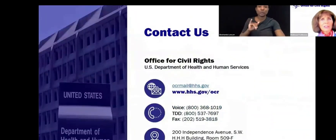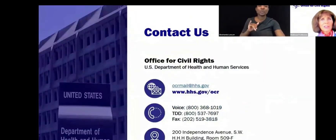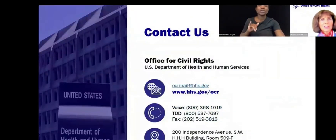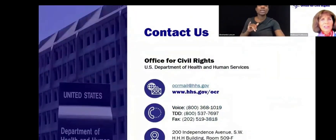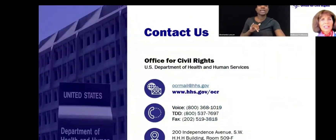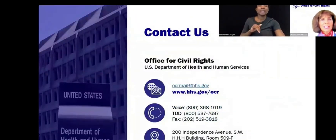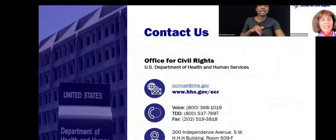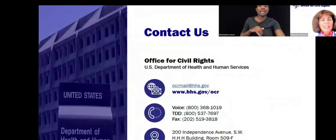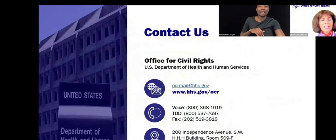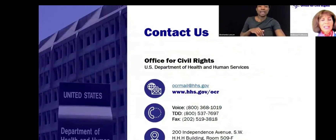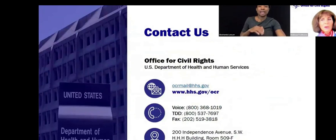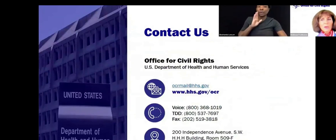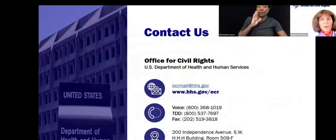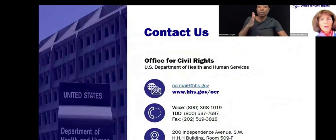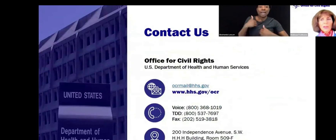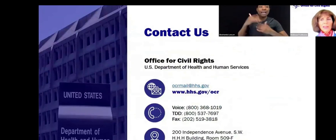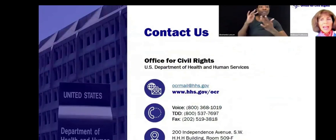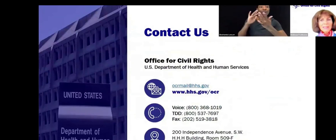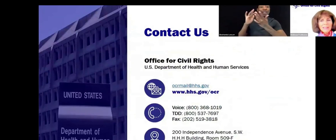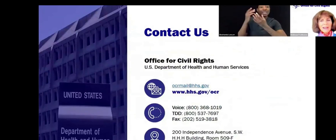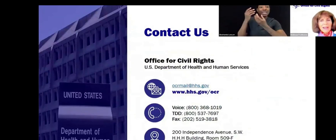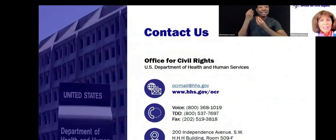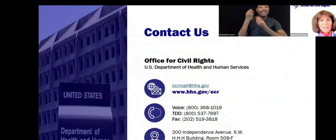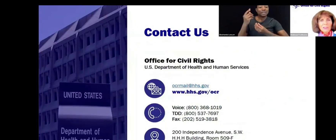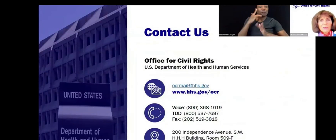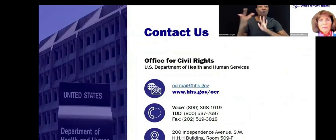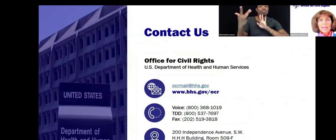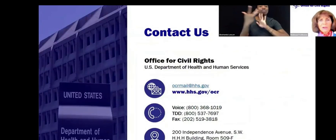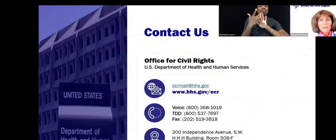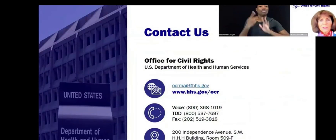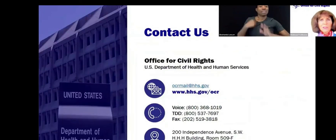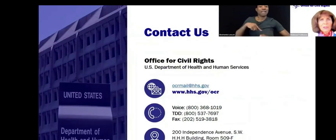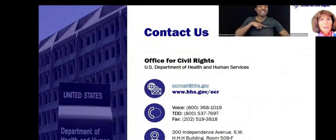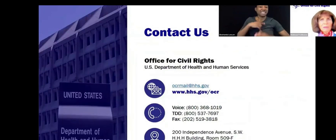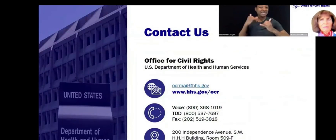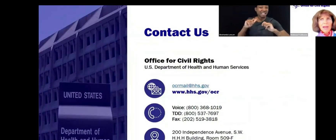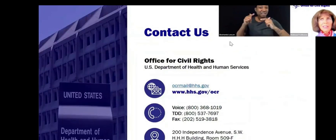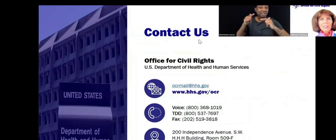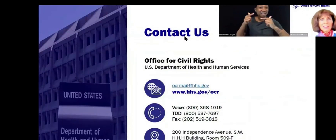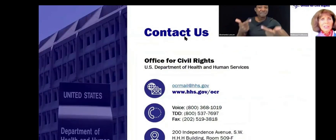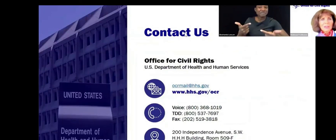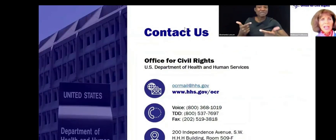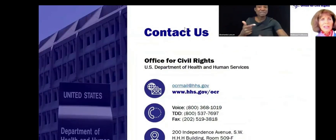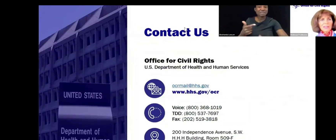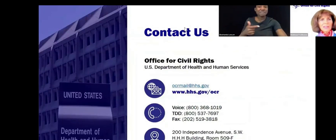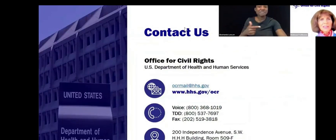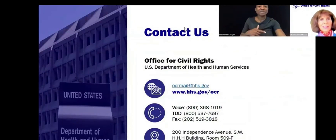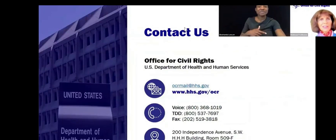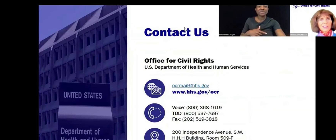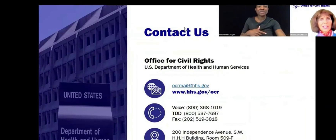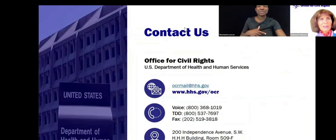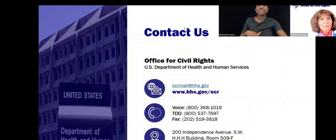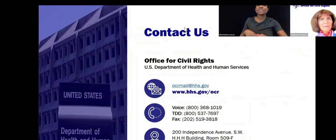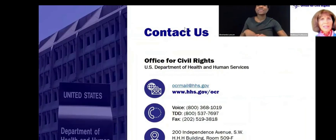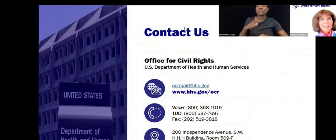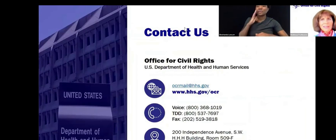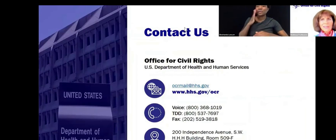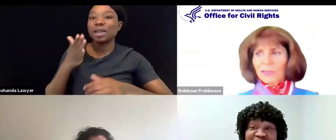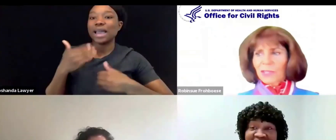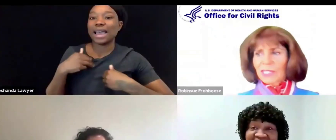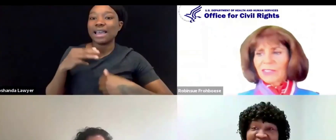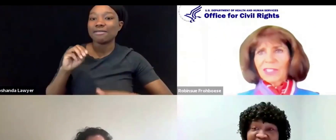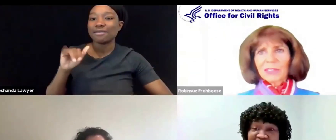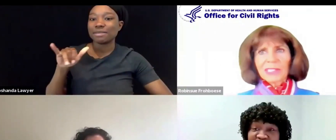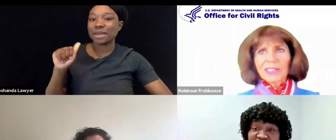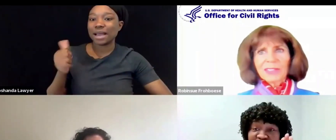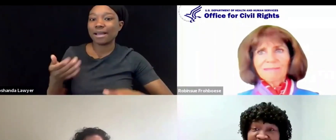how to reach us. So with that, I turn it back over to Maya to close out this,